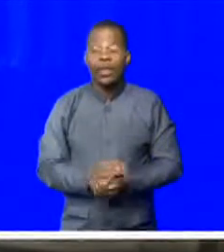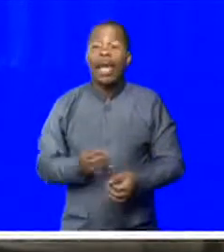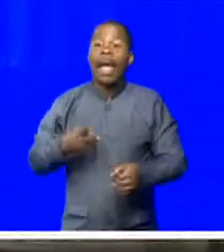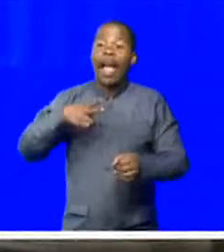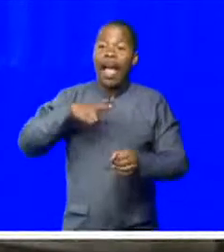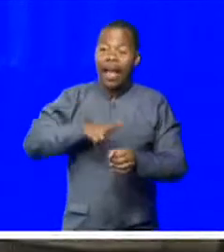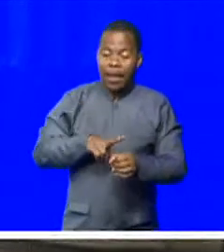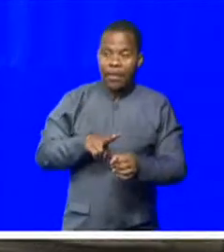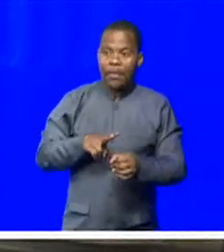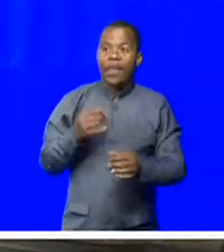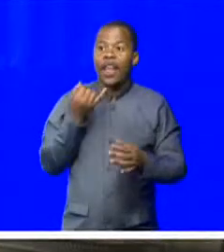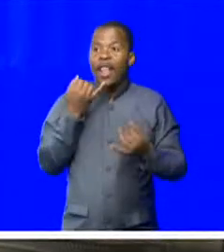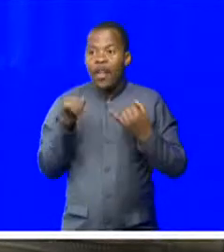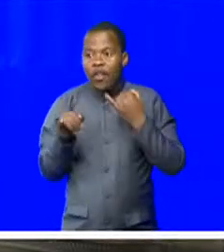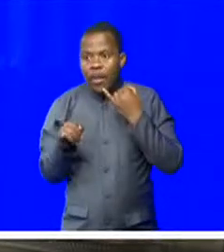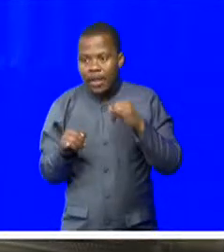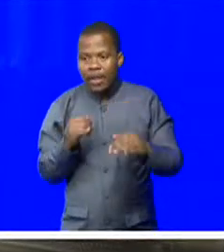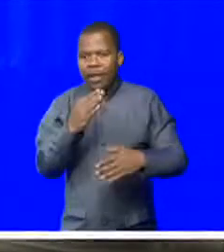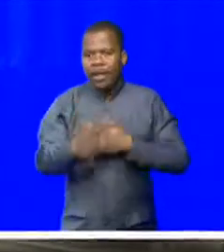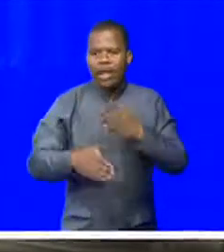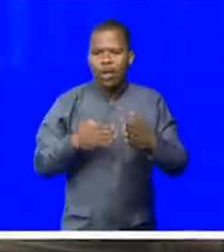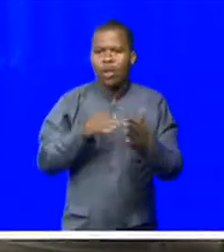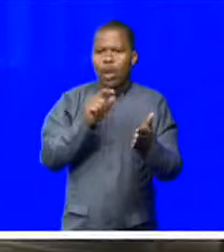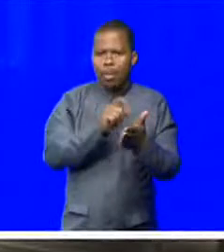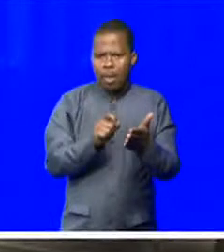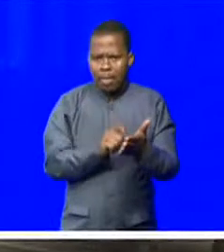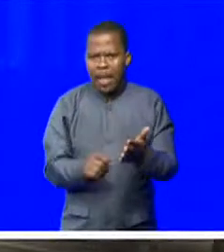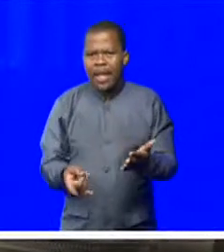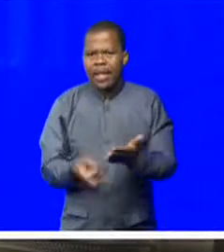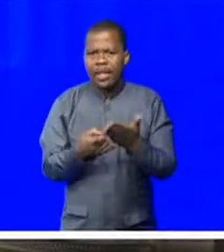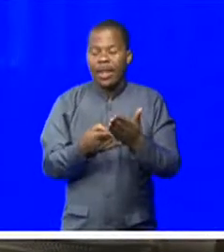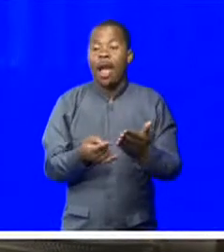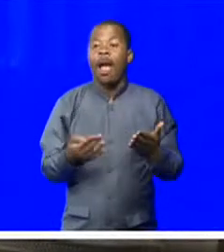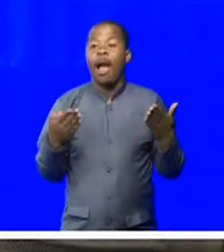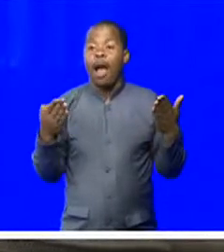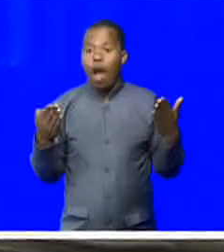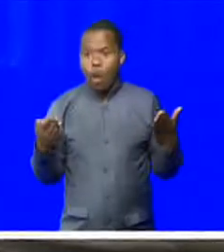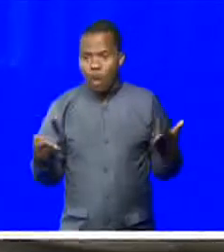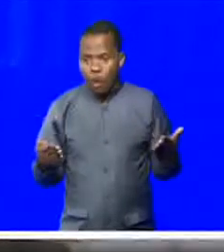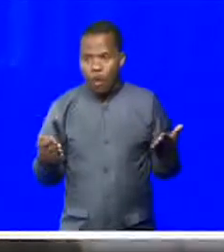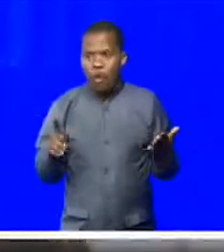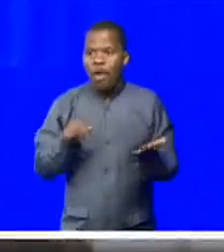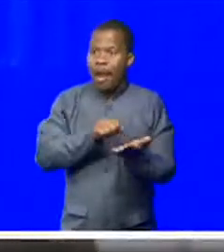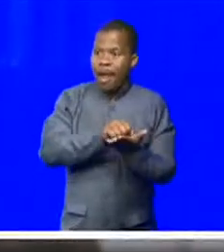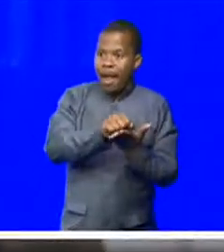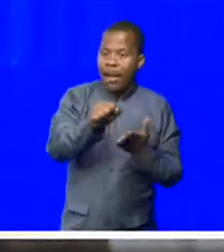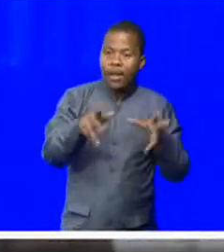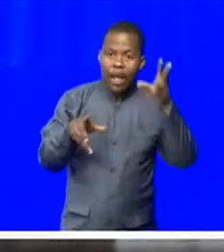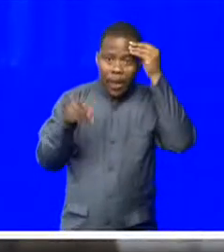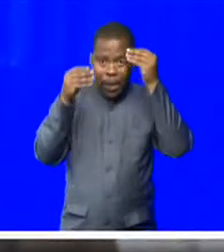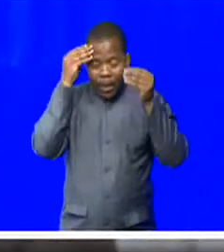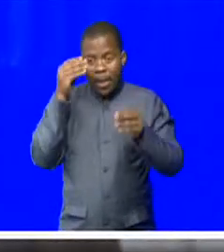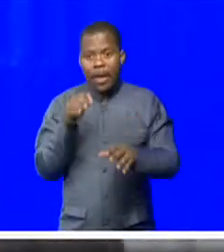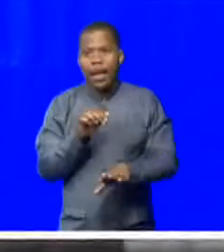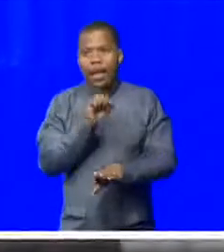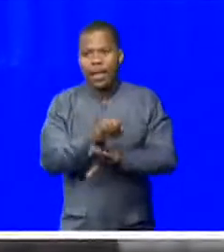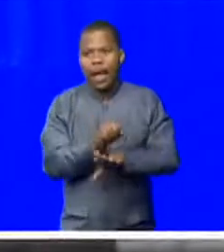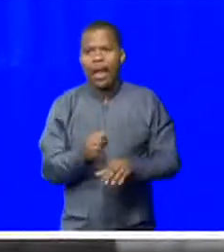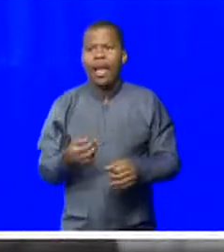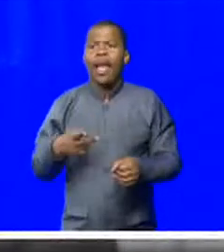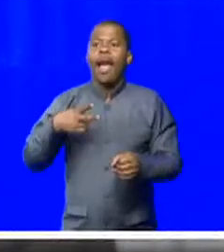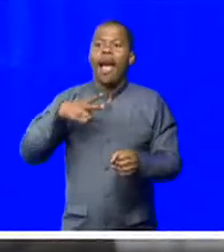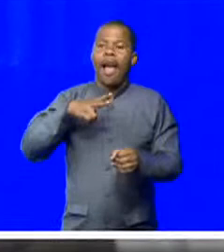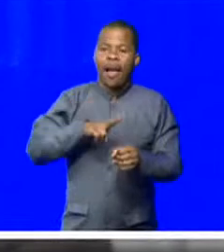Archives embody the values of society and its dignity. They bring to life the voices of